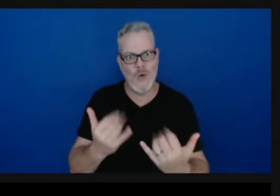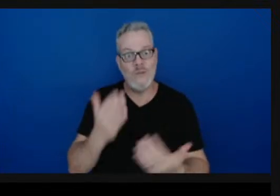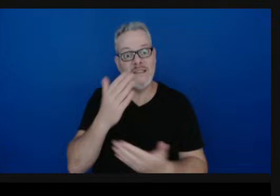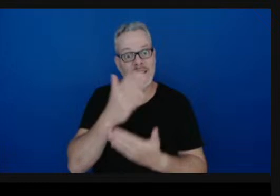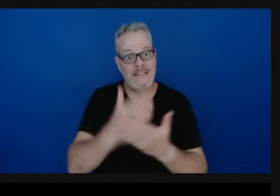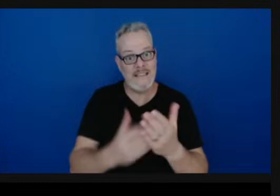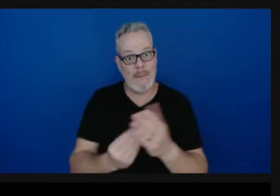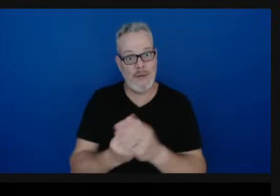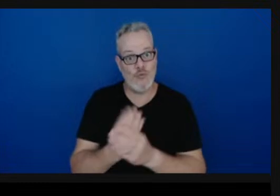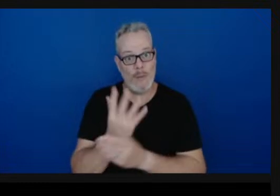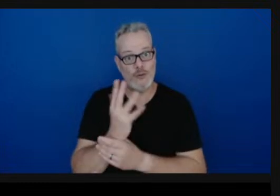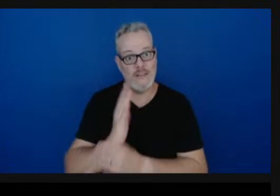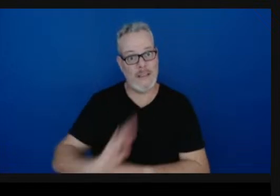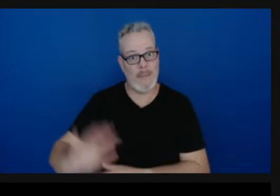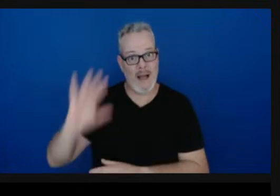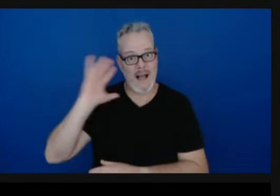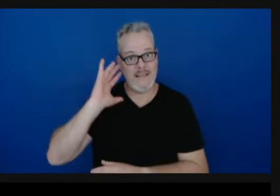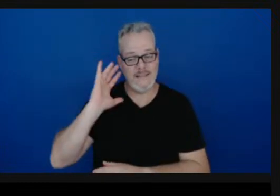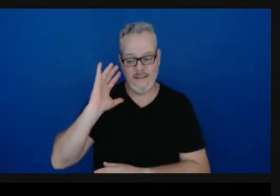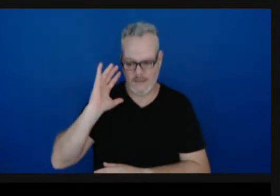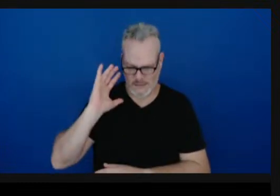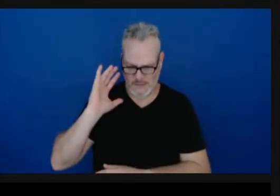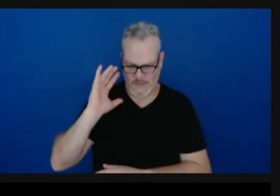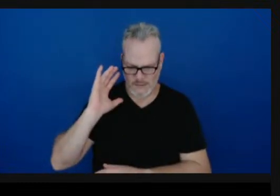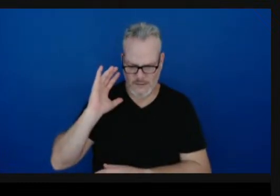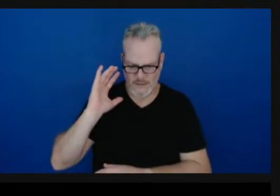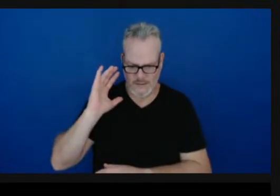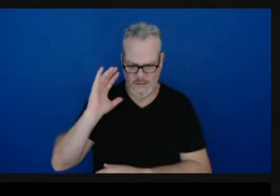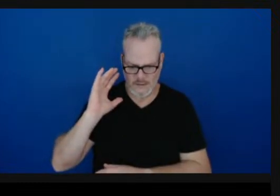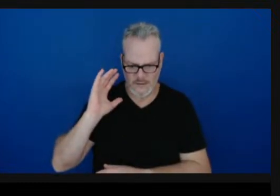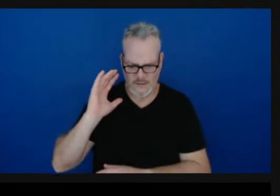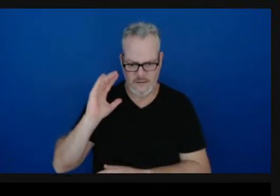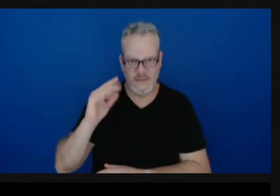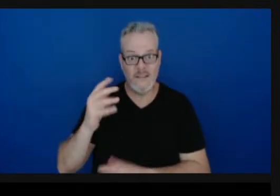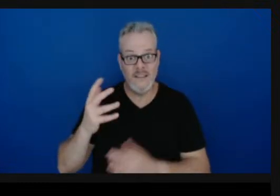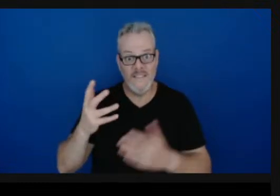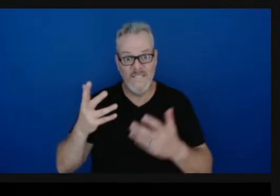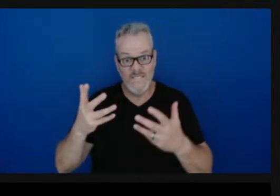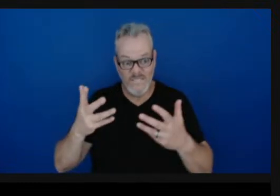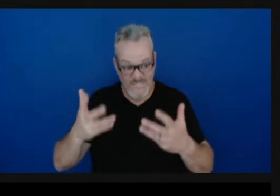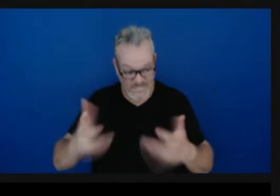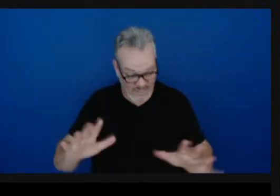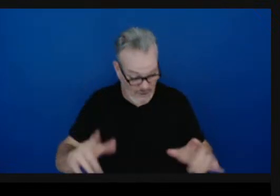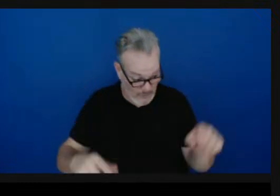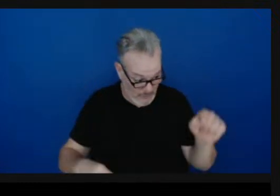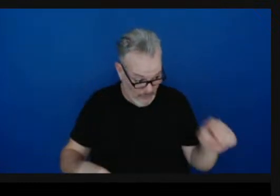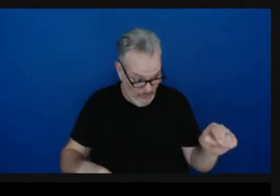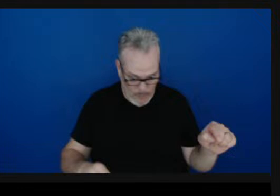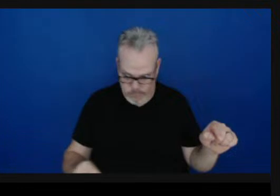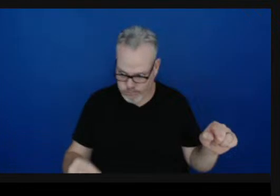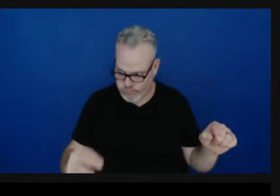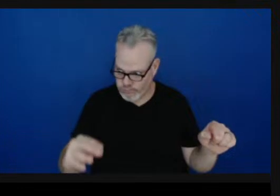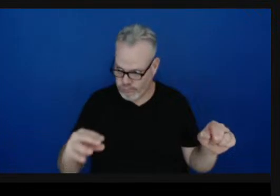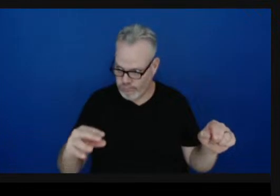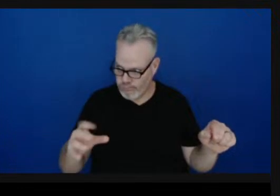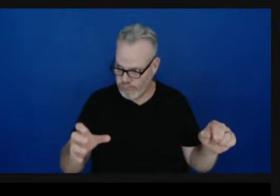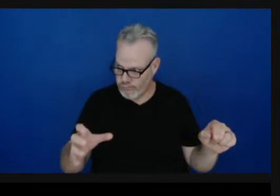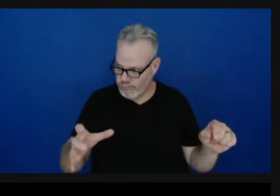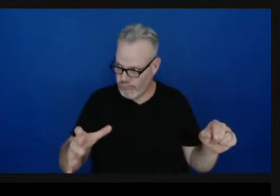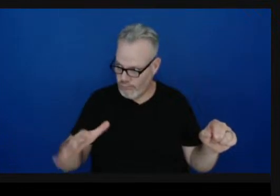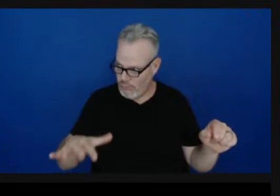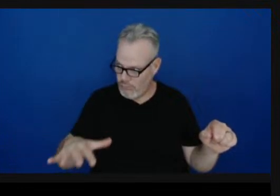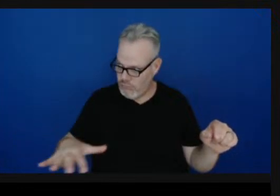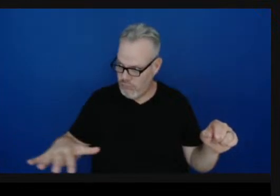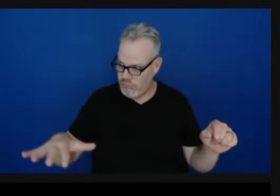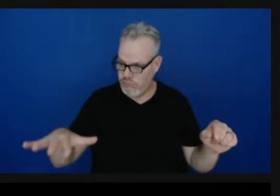past, even before the East Rift eruption was over, you'd see the summit reinflating a lot more